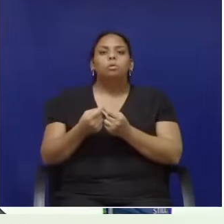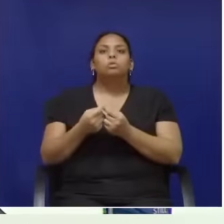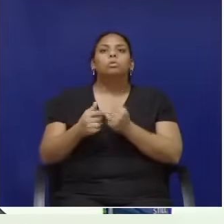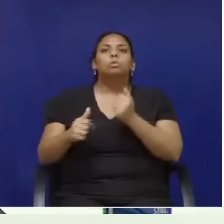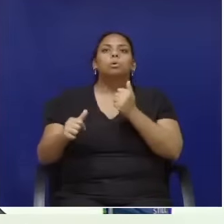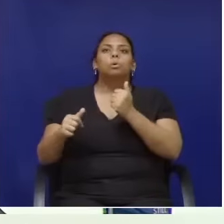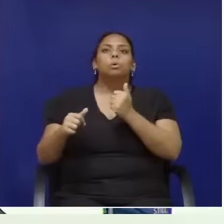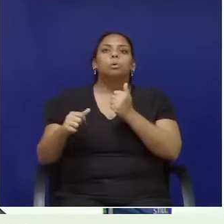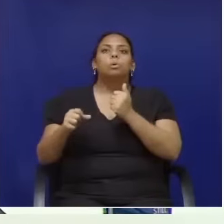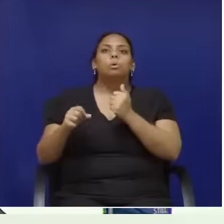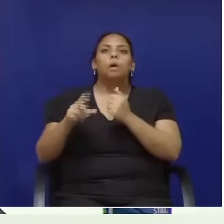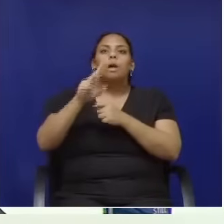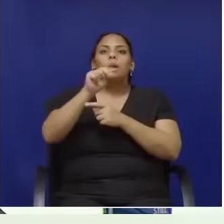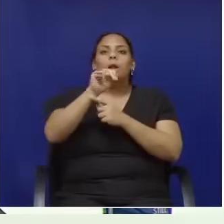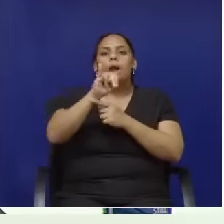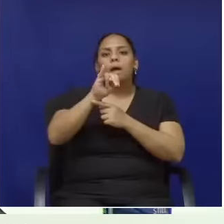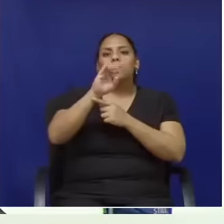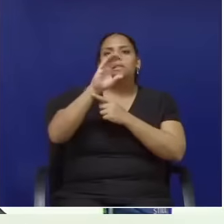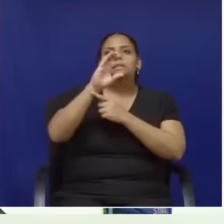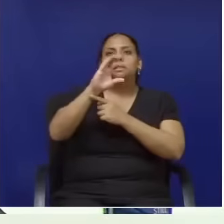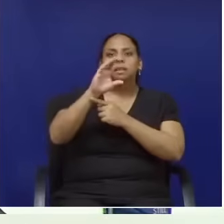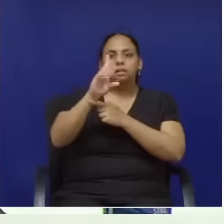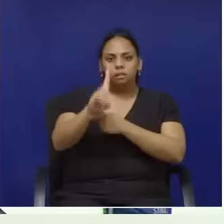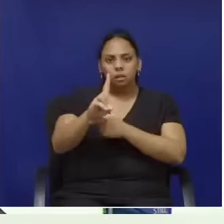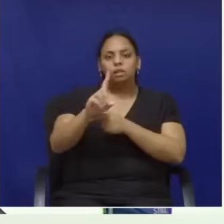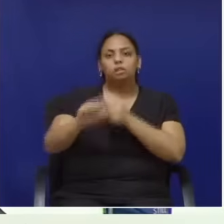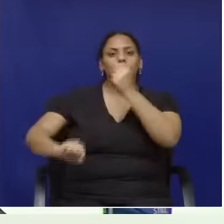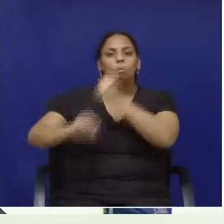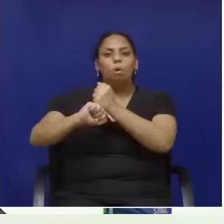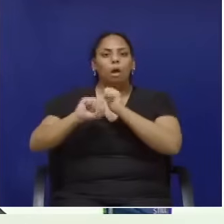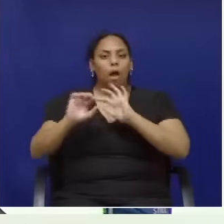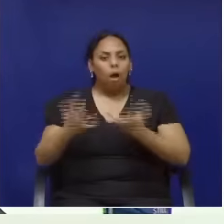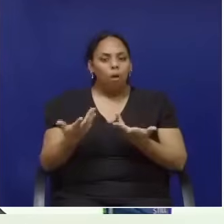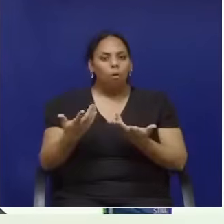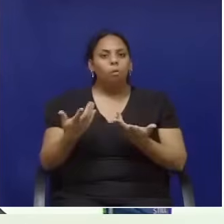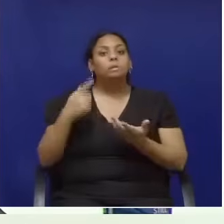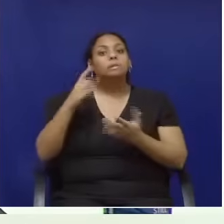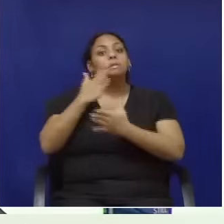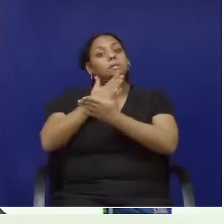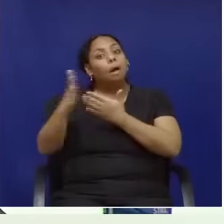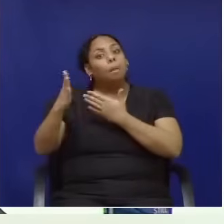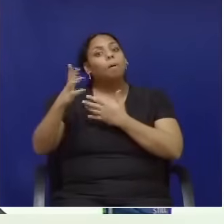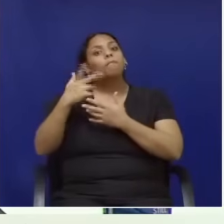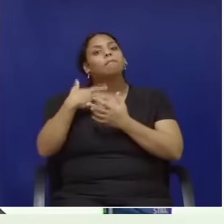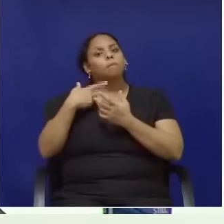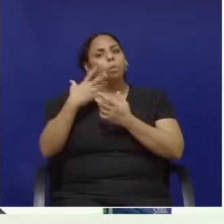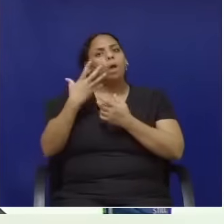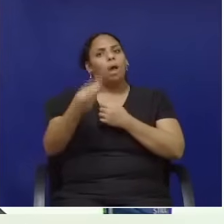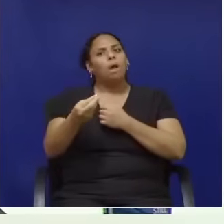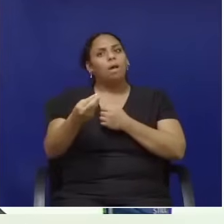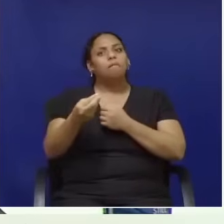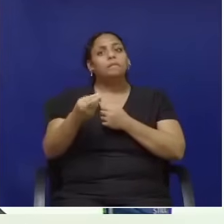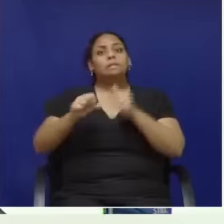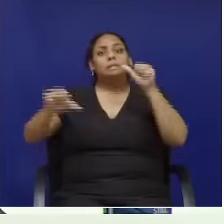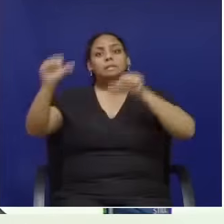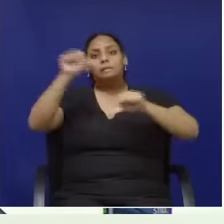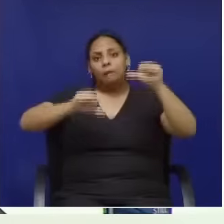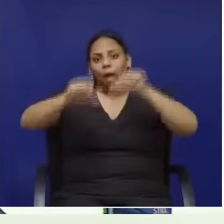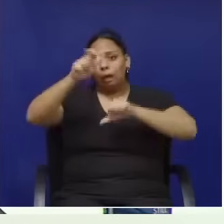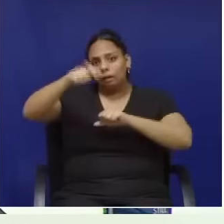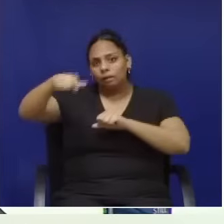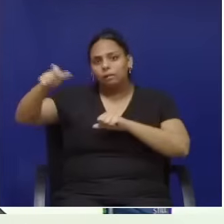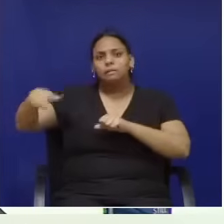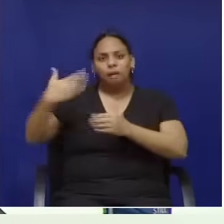institution of our NICD, but also our universities have got some of the top-notch scientists that